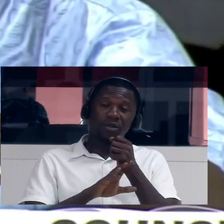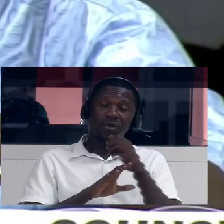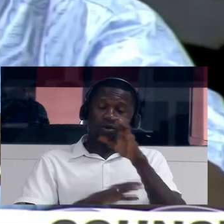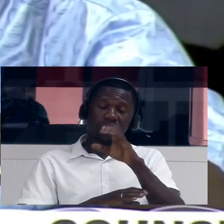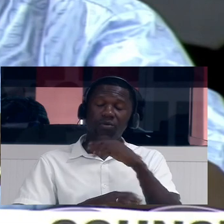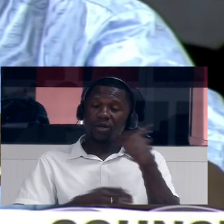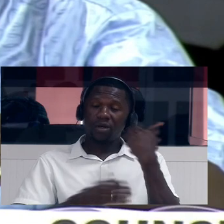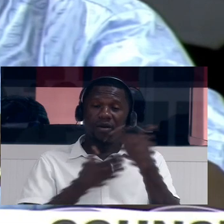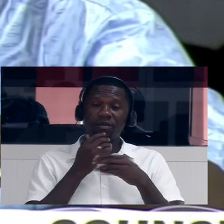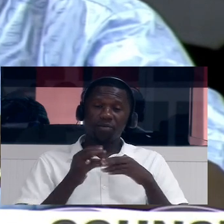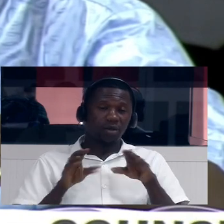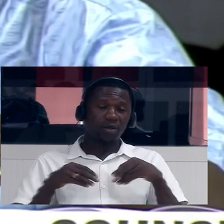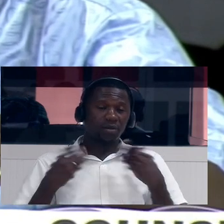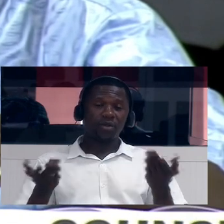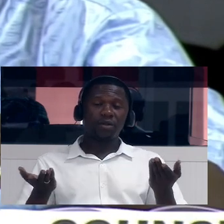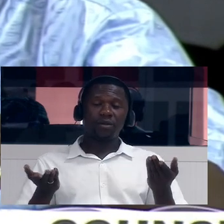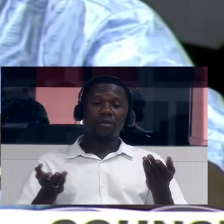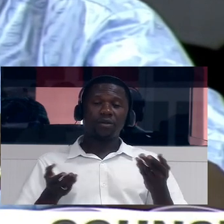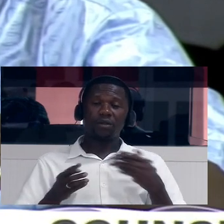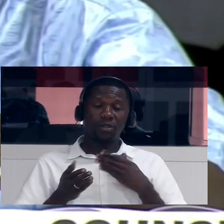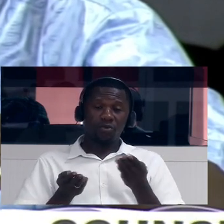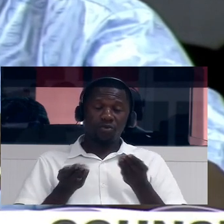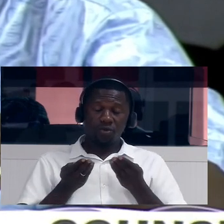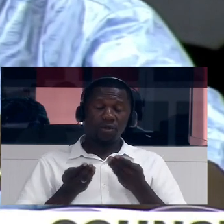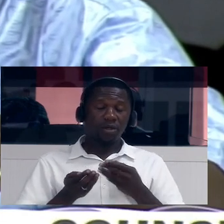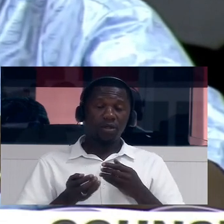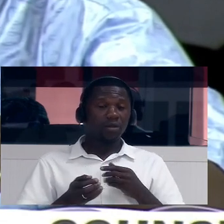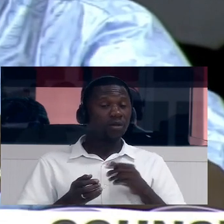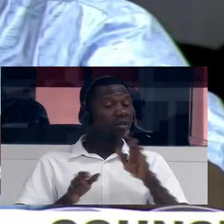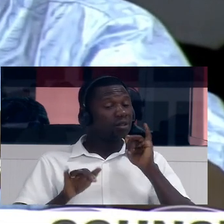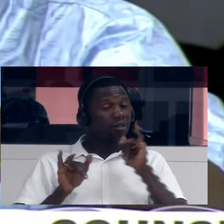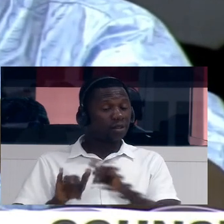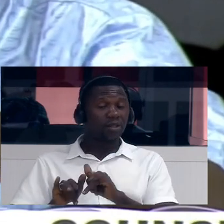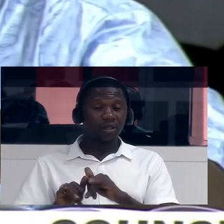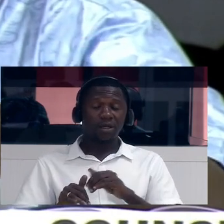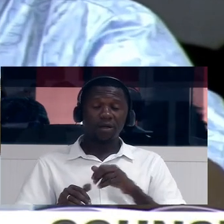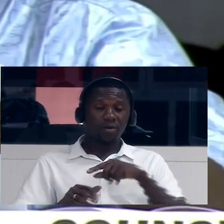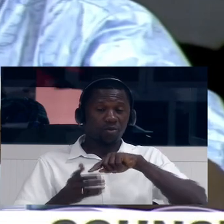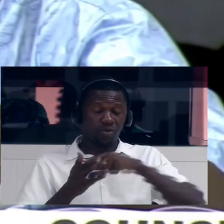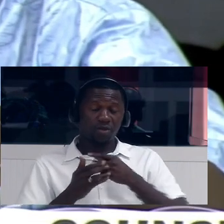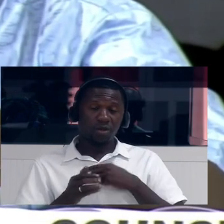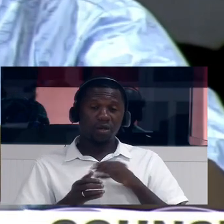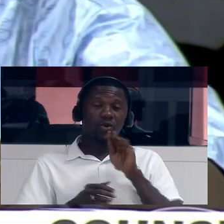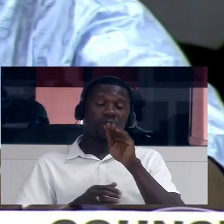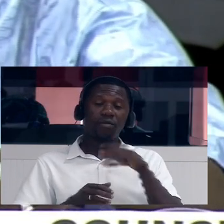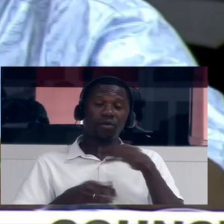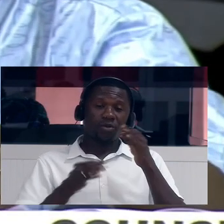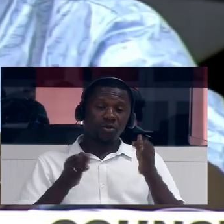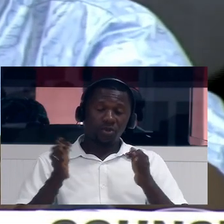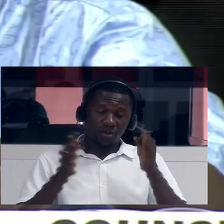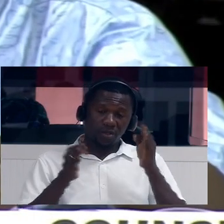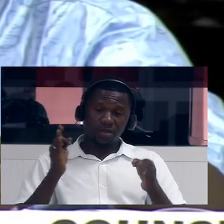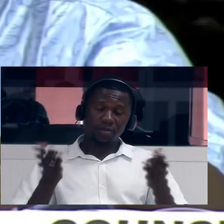be compromised. The students maintained their position in calling for justice. Does that accurately describe